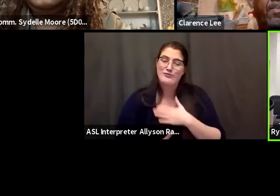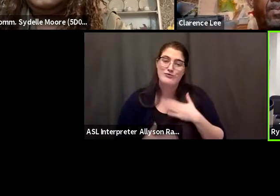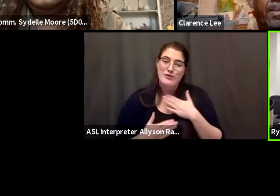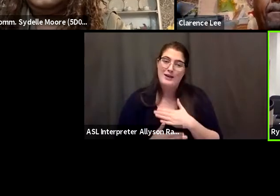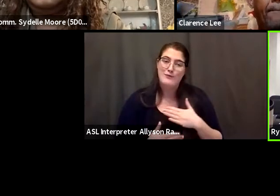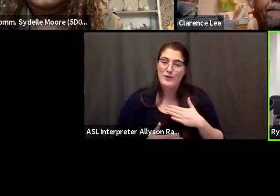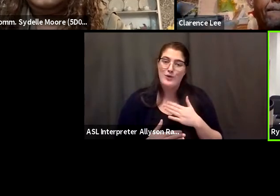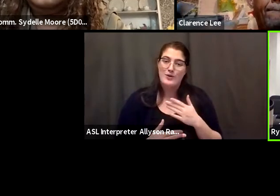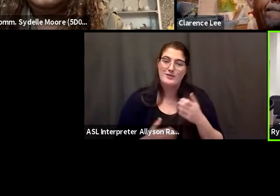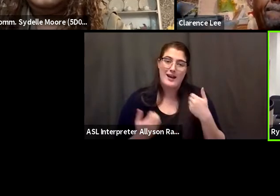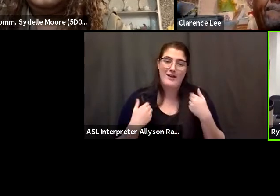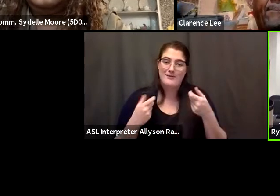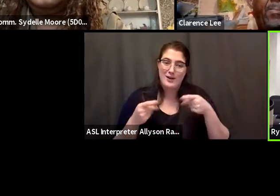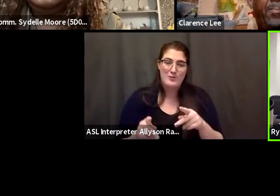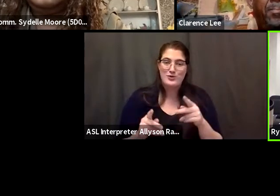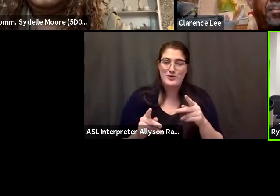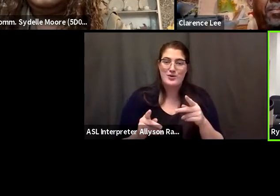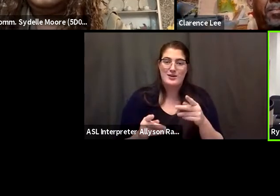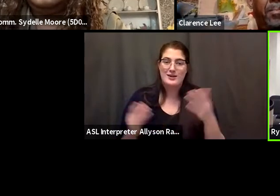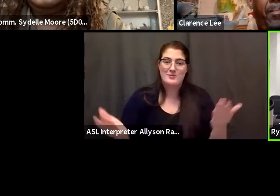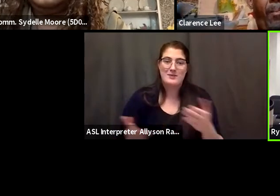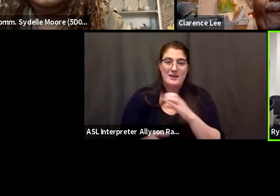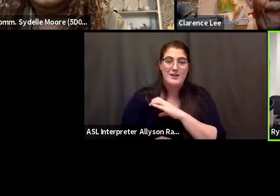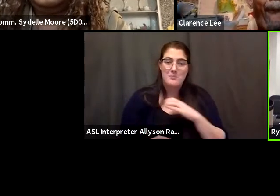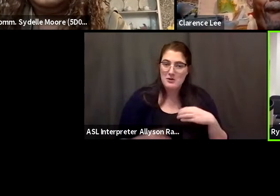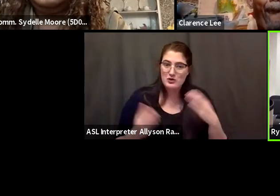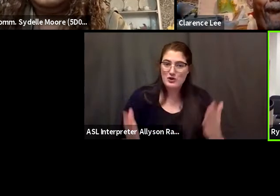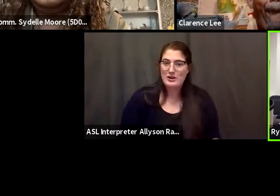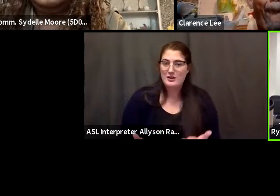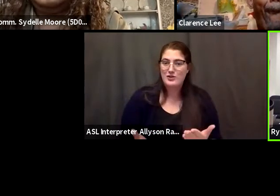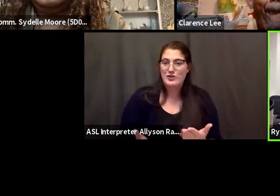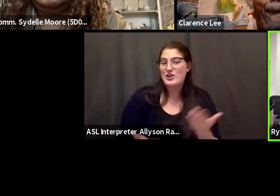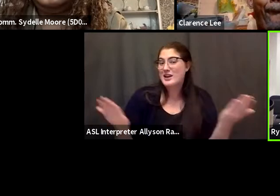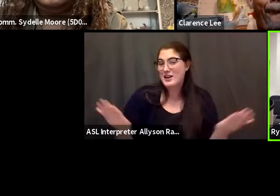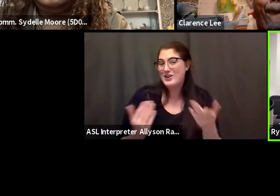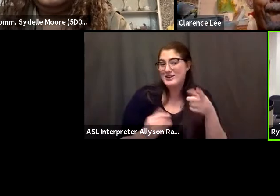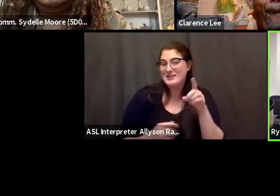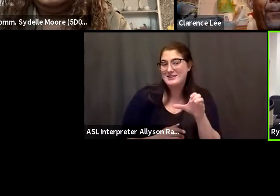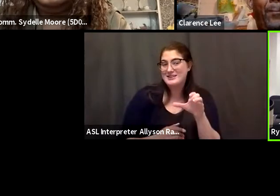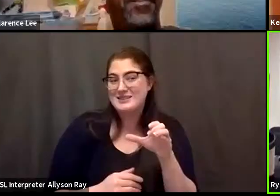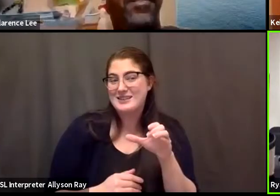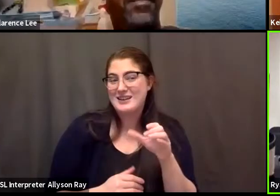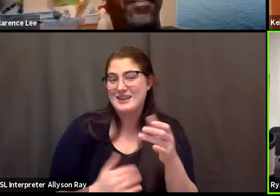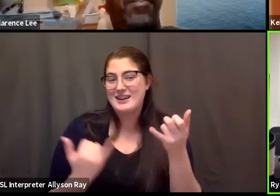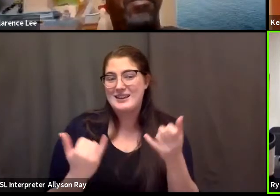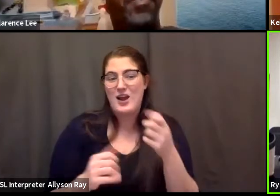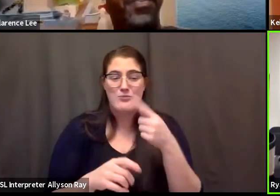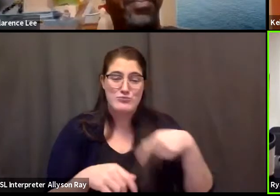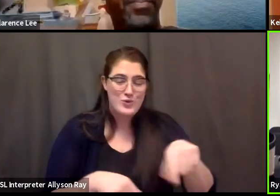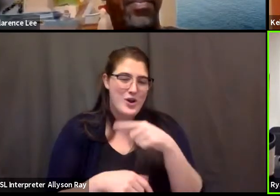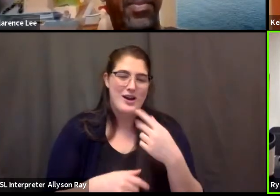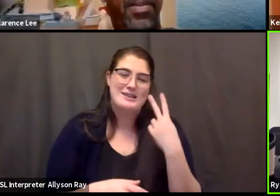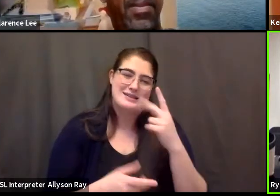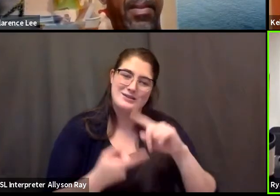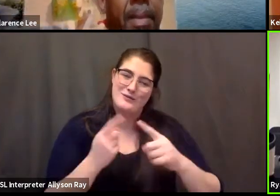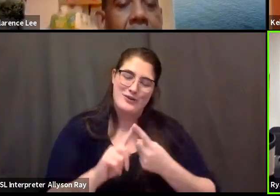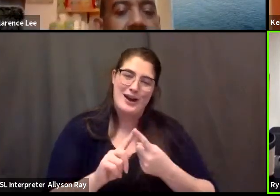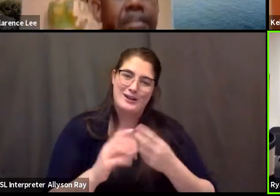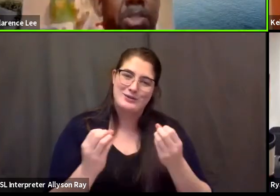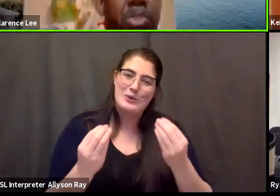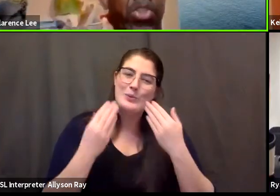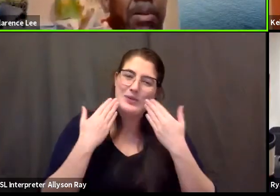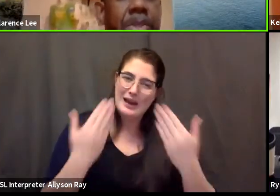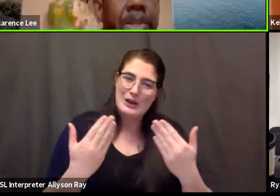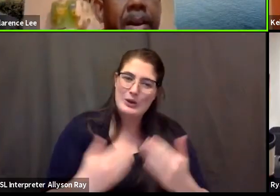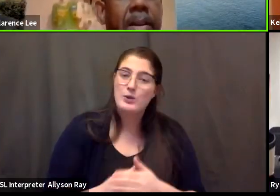opportunity to be commissioner here in DC and with each and every one of you as I see as a friend now. So thank you.